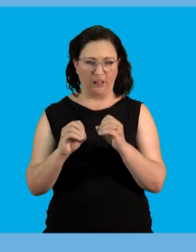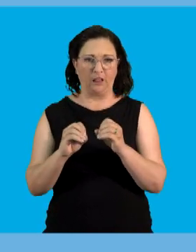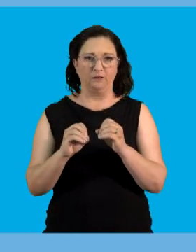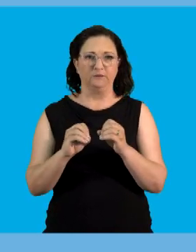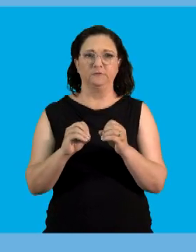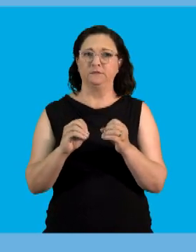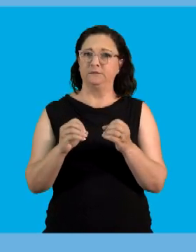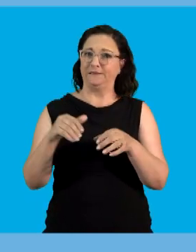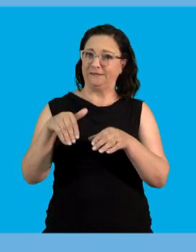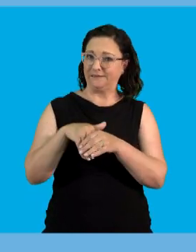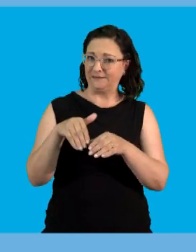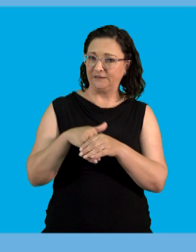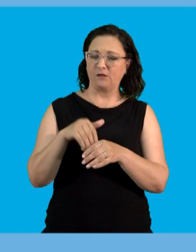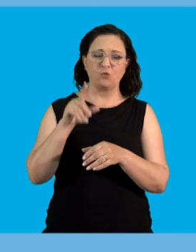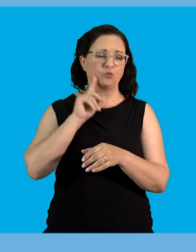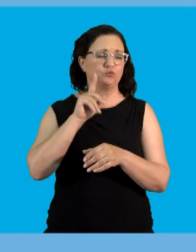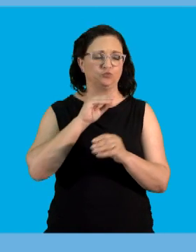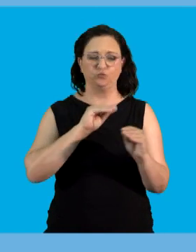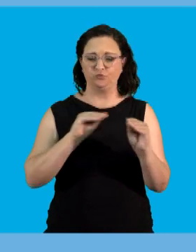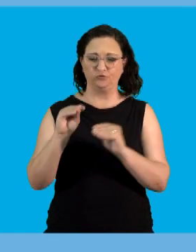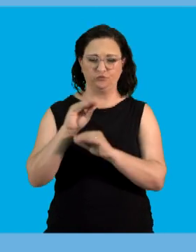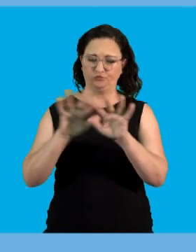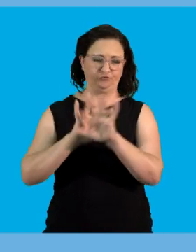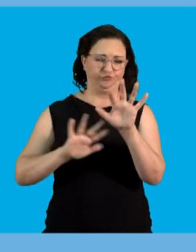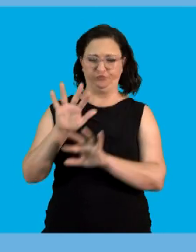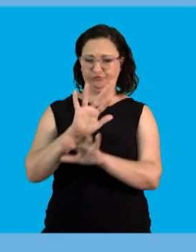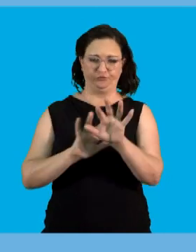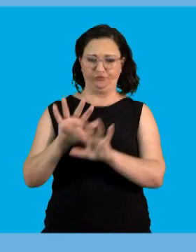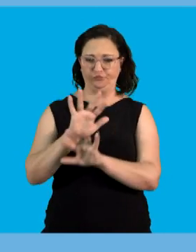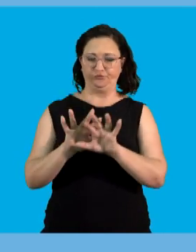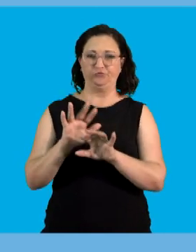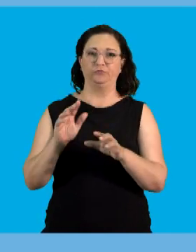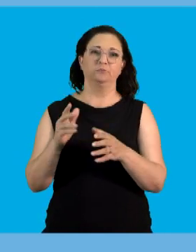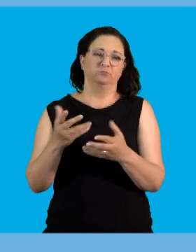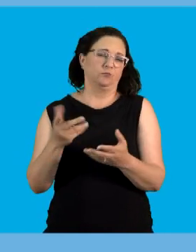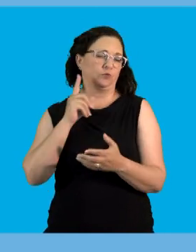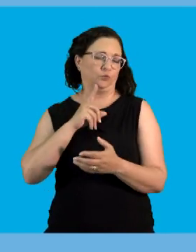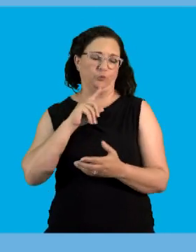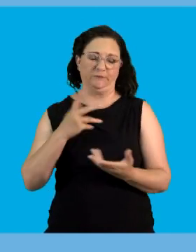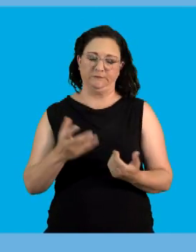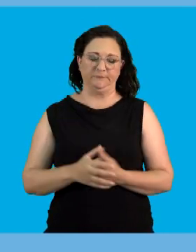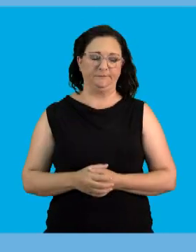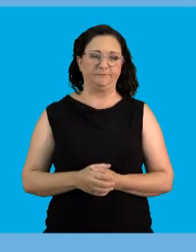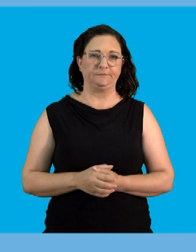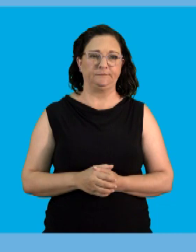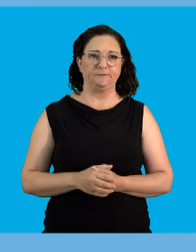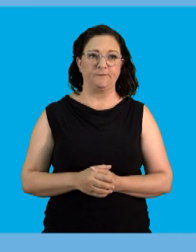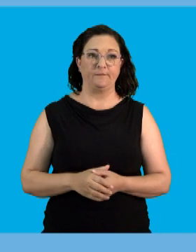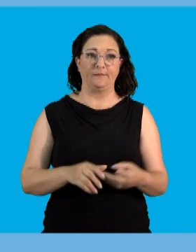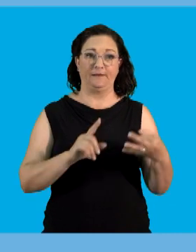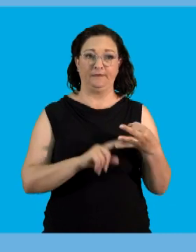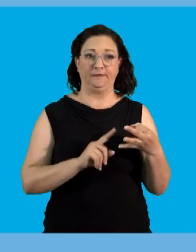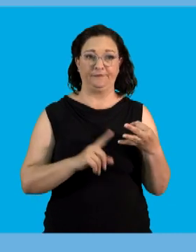those particles making up that either a liquid or a gas are always moving around chaotically in that particular container that is given